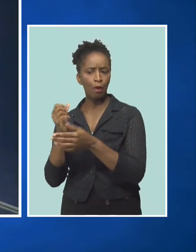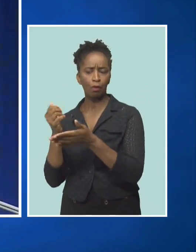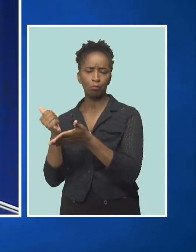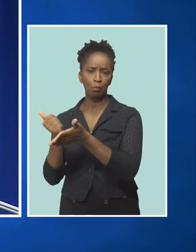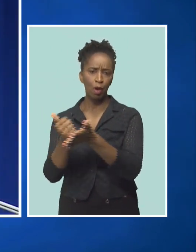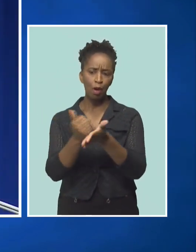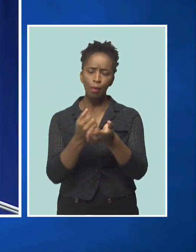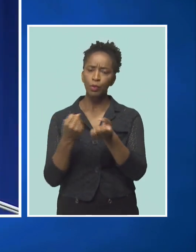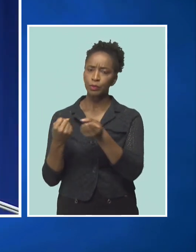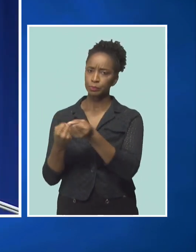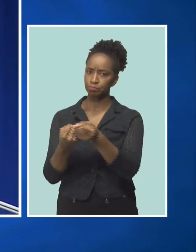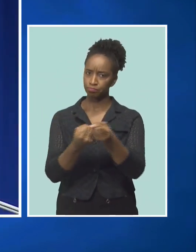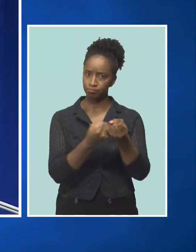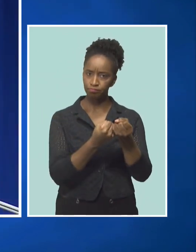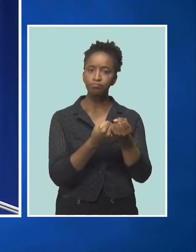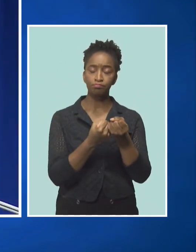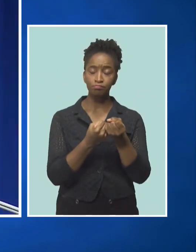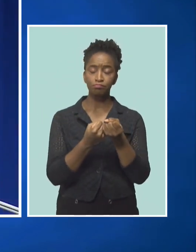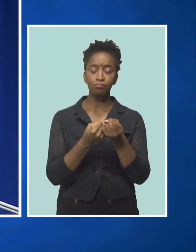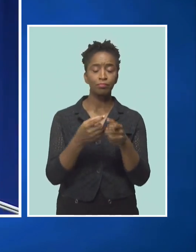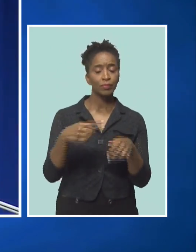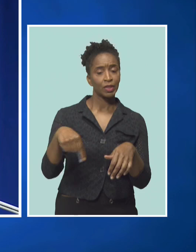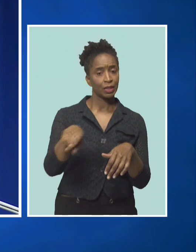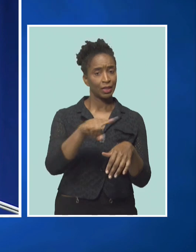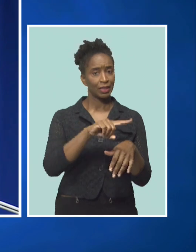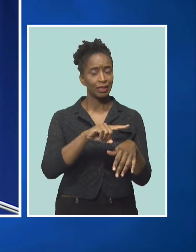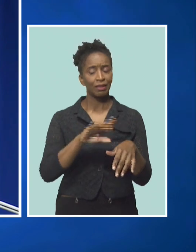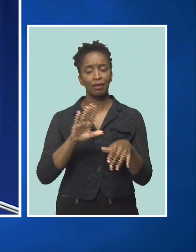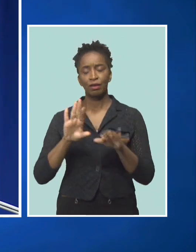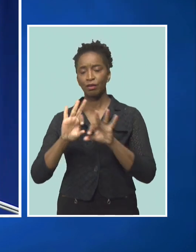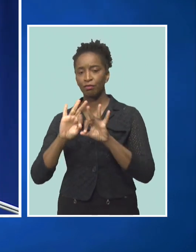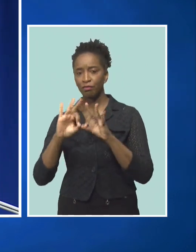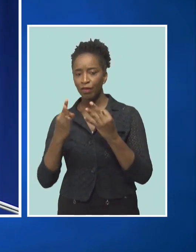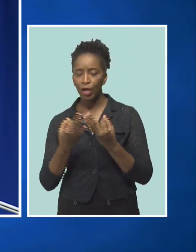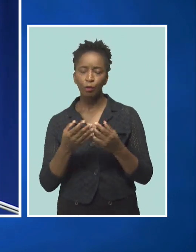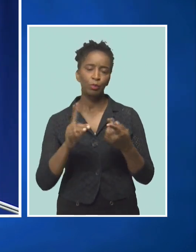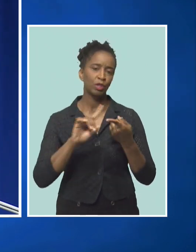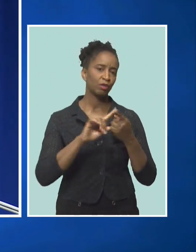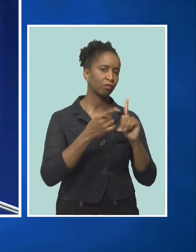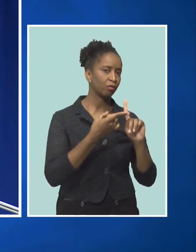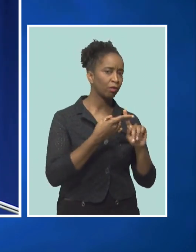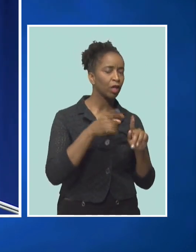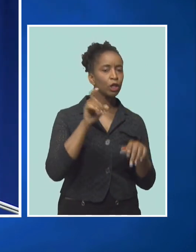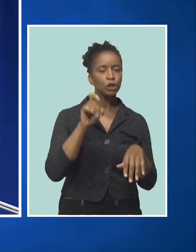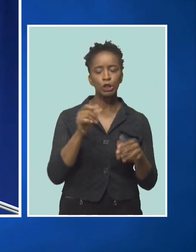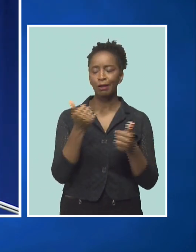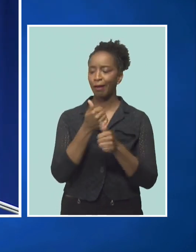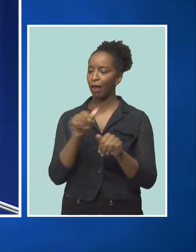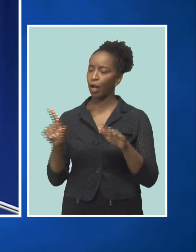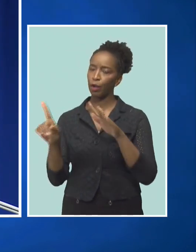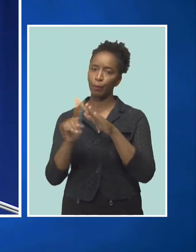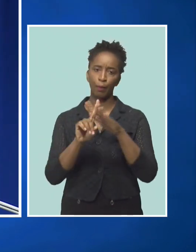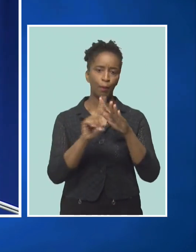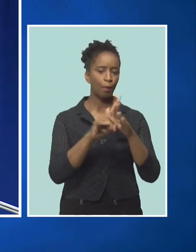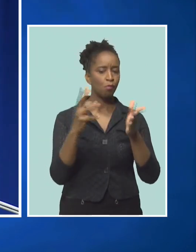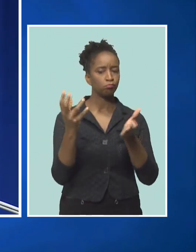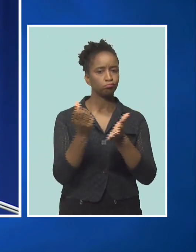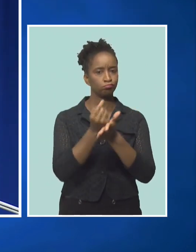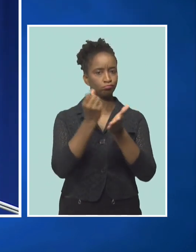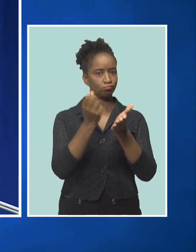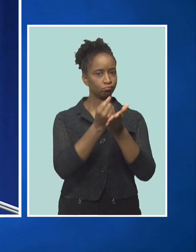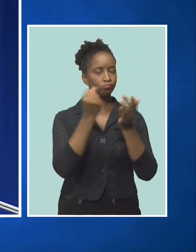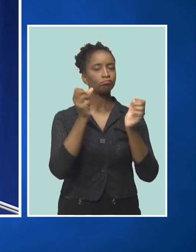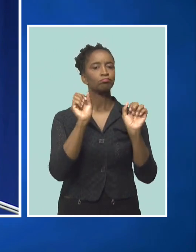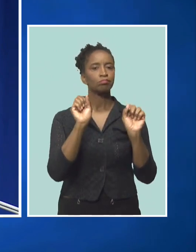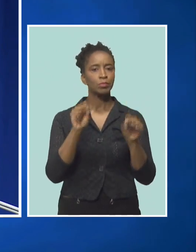left behind that they should use every moment life affords them in the pursuit of endeavors that would make the world a better